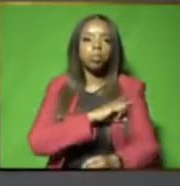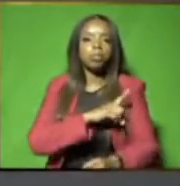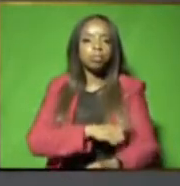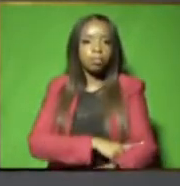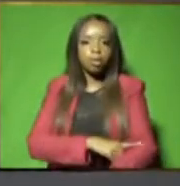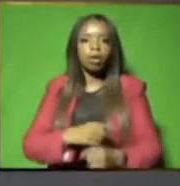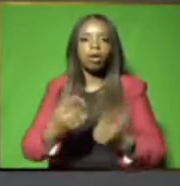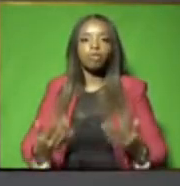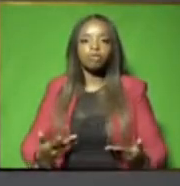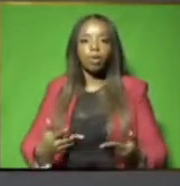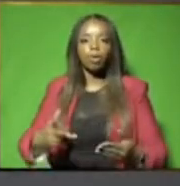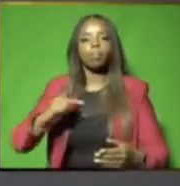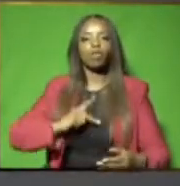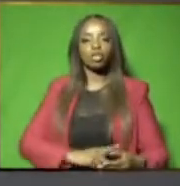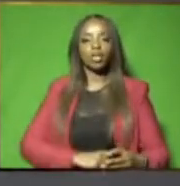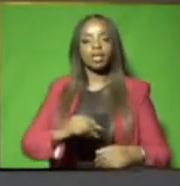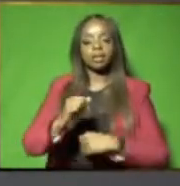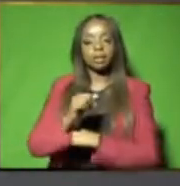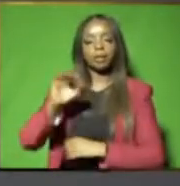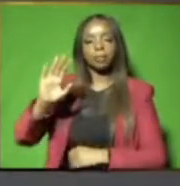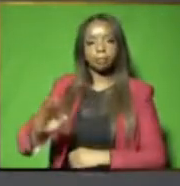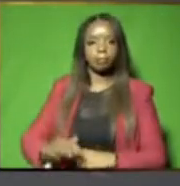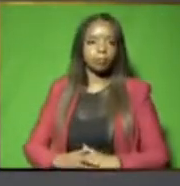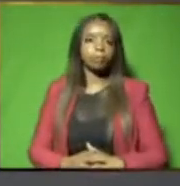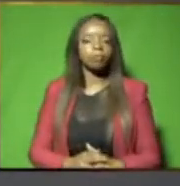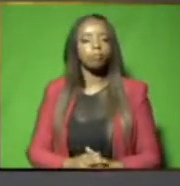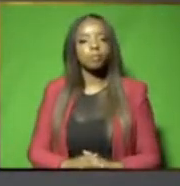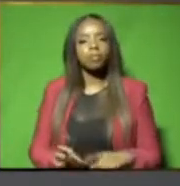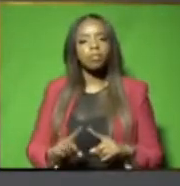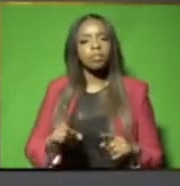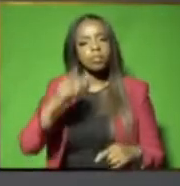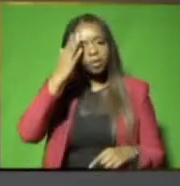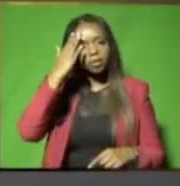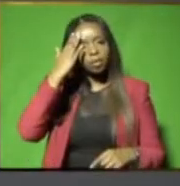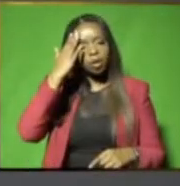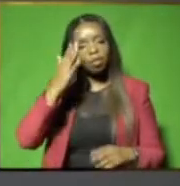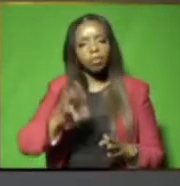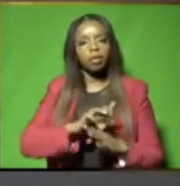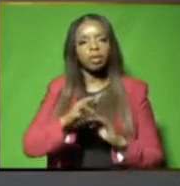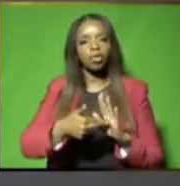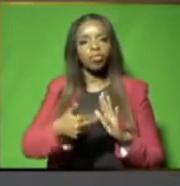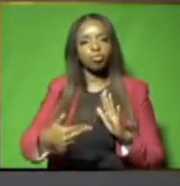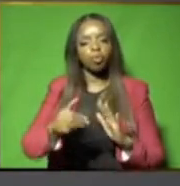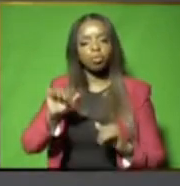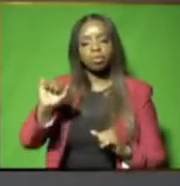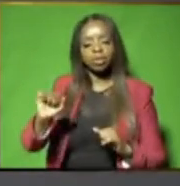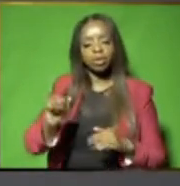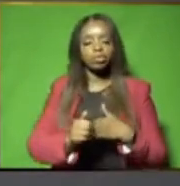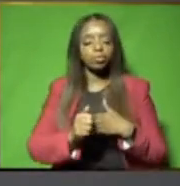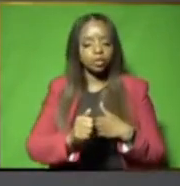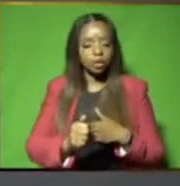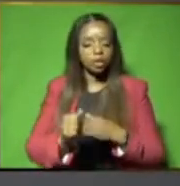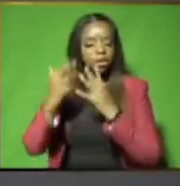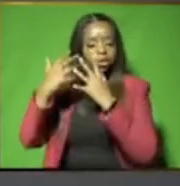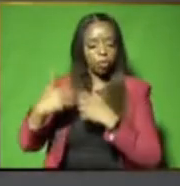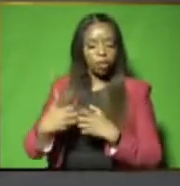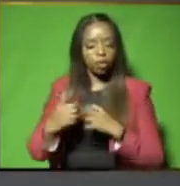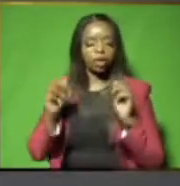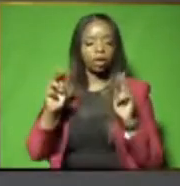of the Presidency. The ACDP notes that the primary role of the Presidency is to lead and coordinate the affairs of